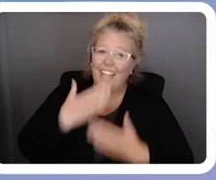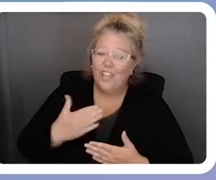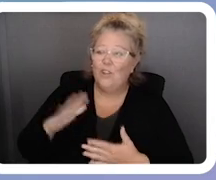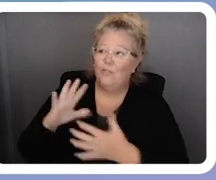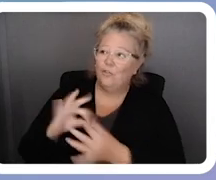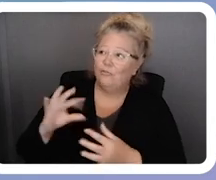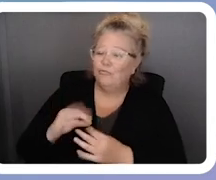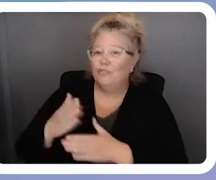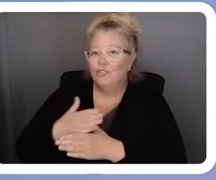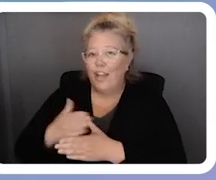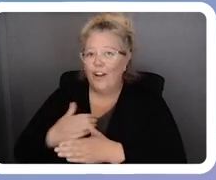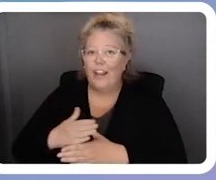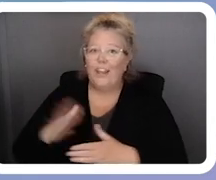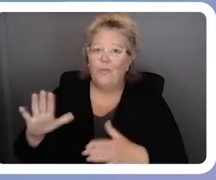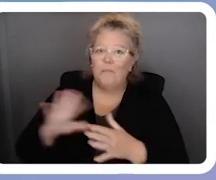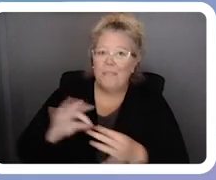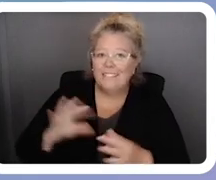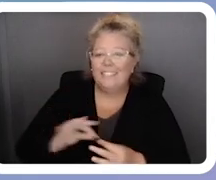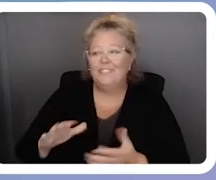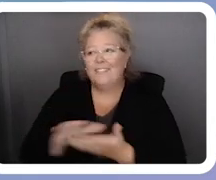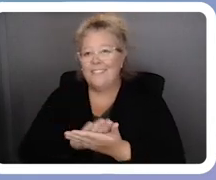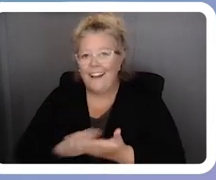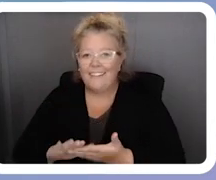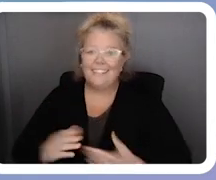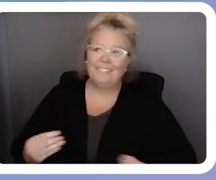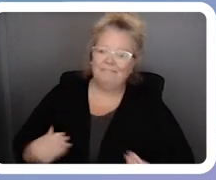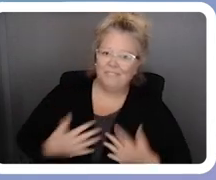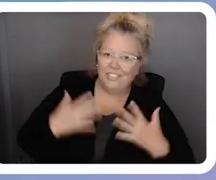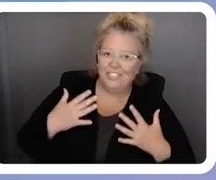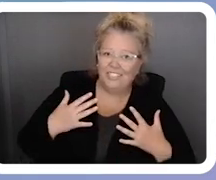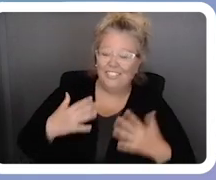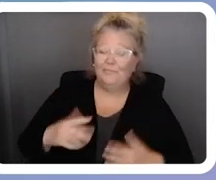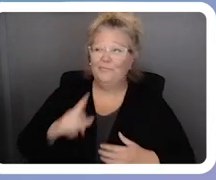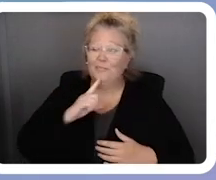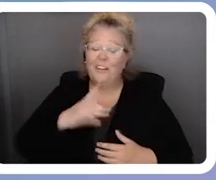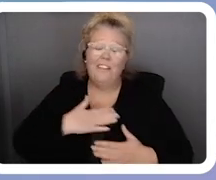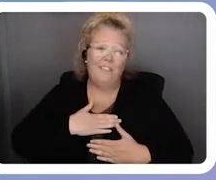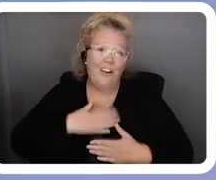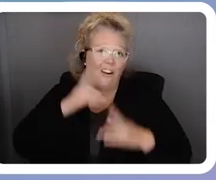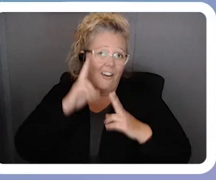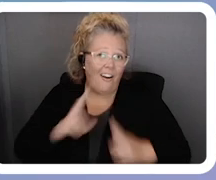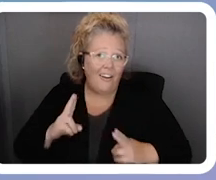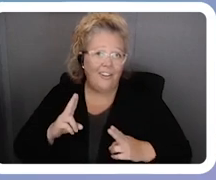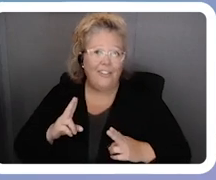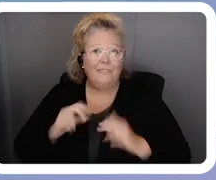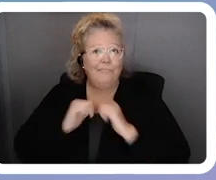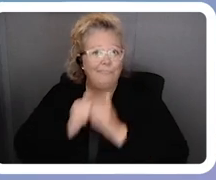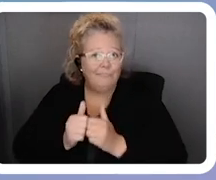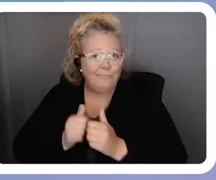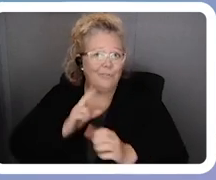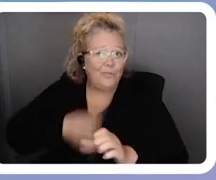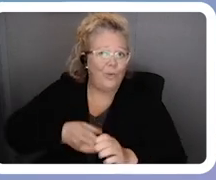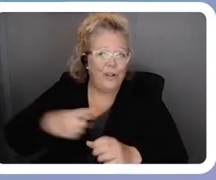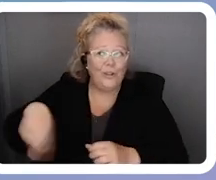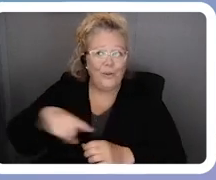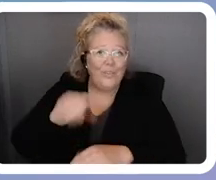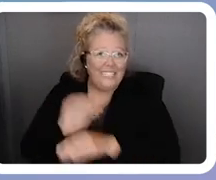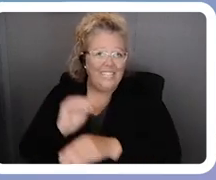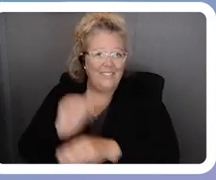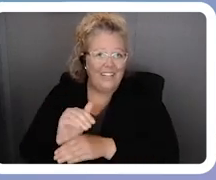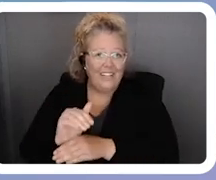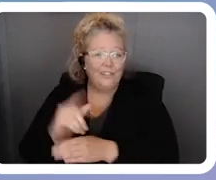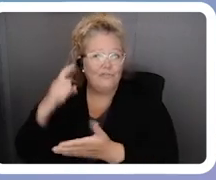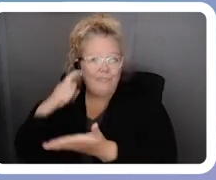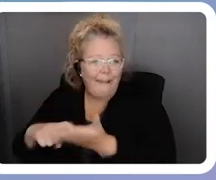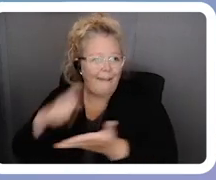your inspiration and message of kindness with the world. What an incredible honor it has been to be with you this evening to recognize the phenomenal